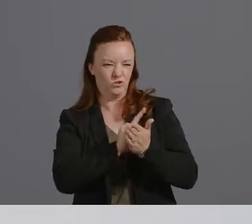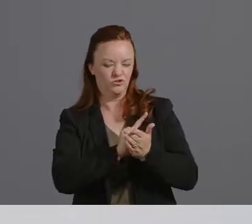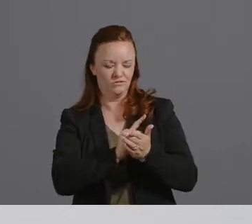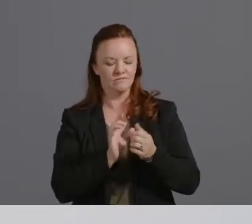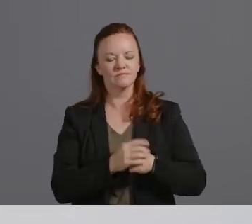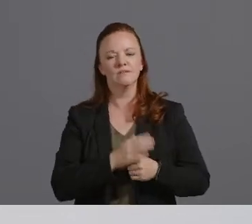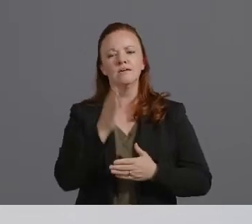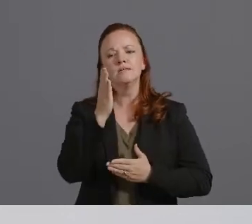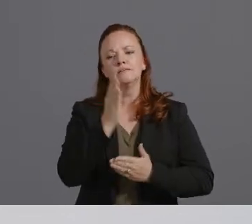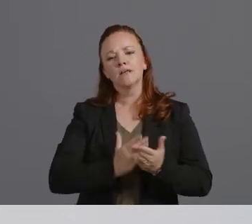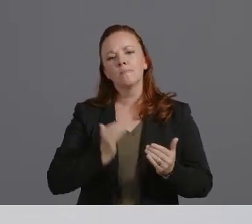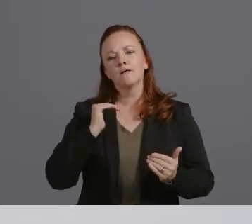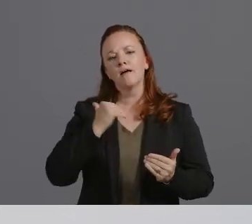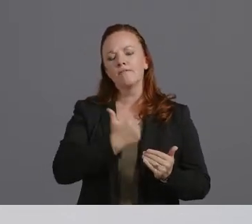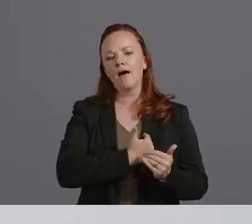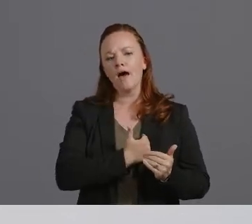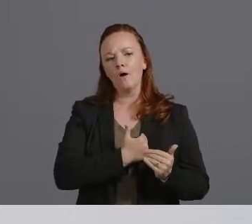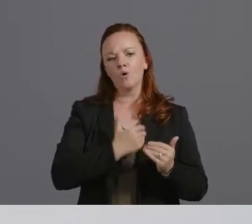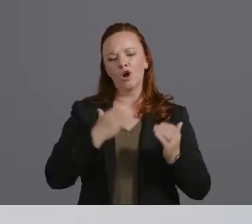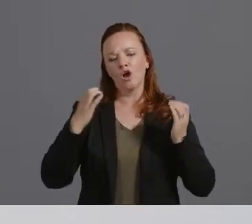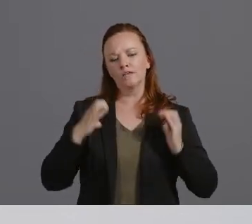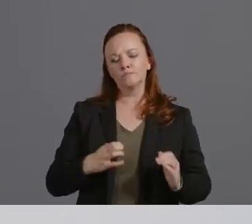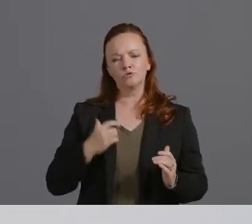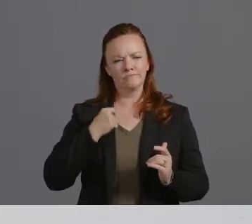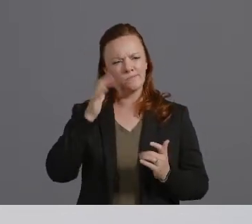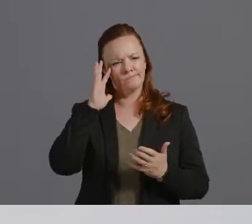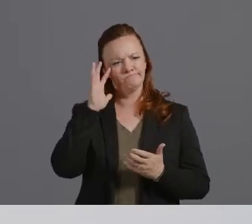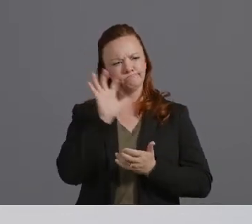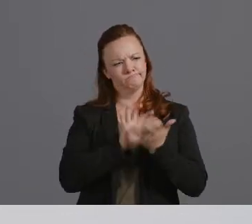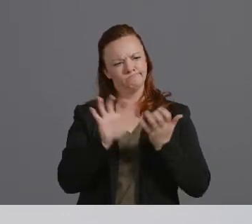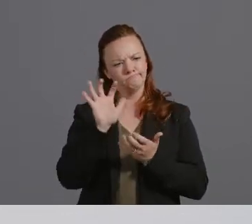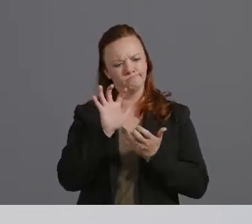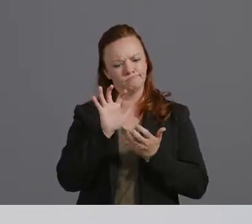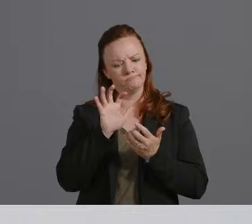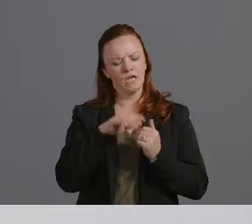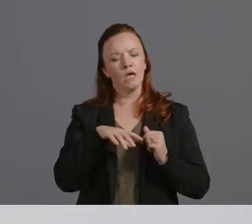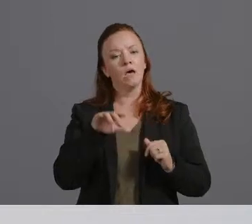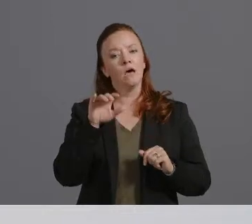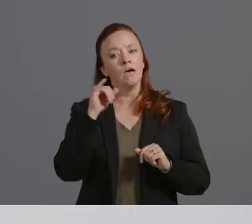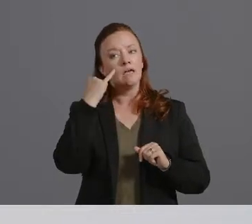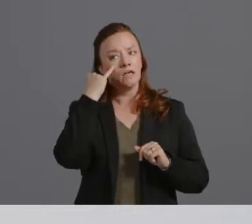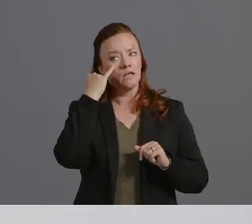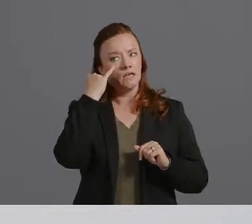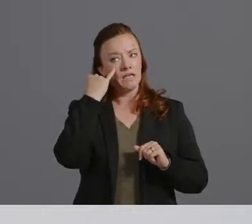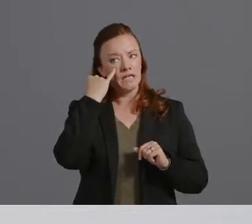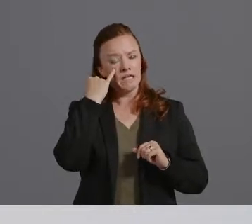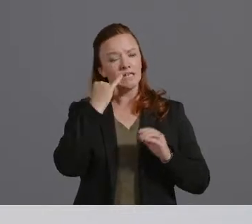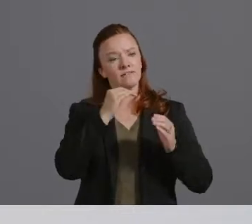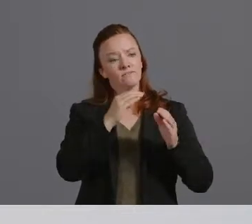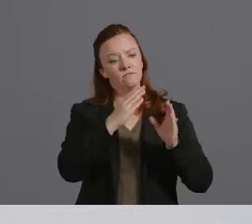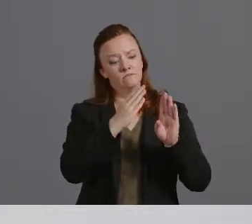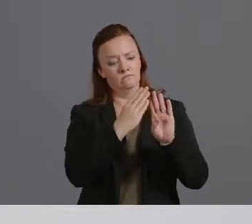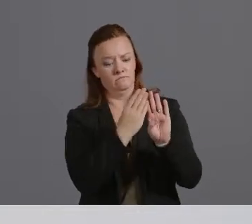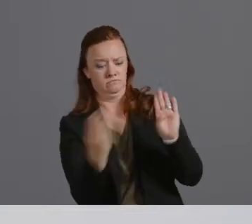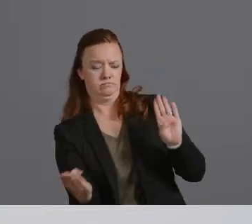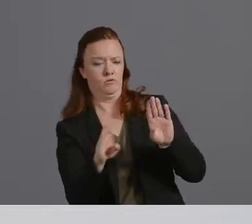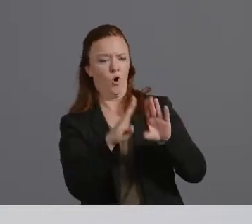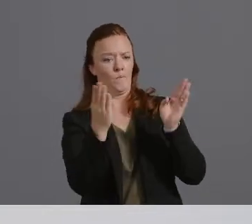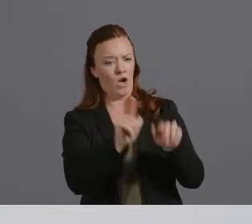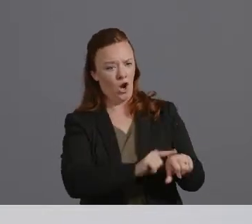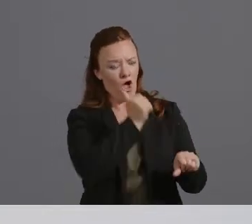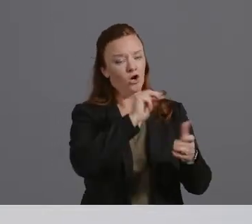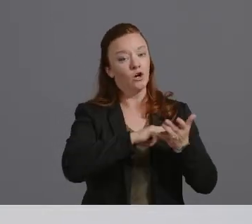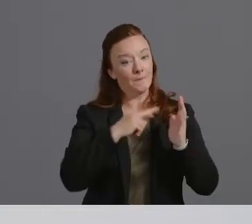viewers who've just been a little confused. They want to know if longer hours directly translate to more vaccines,